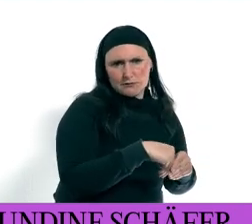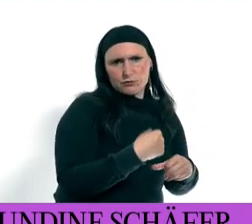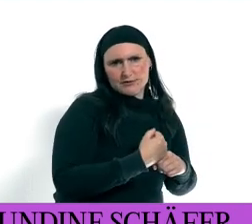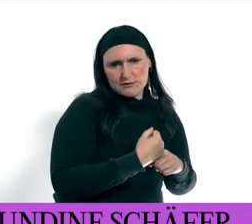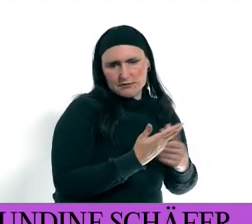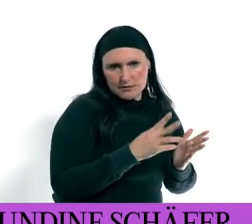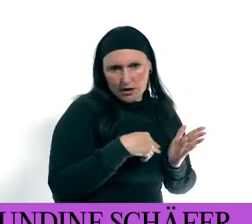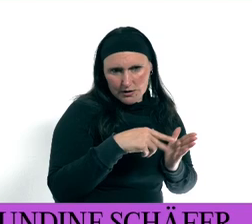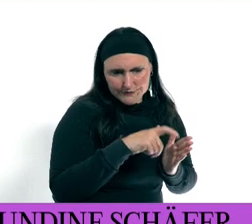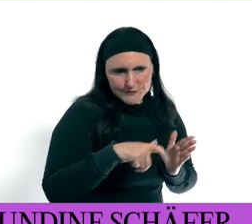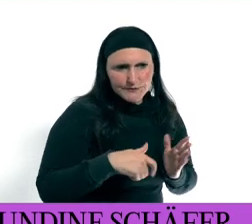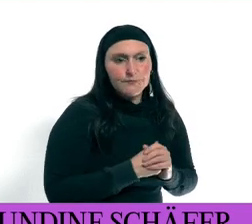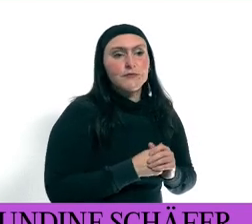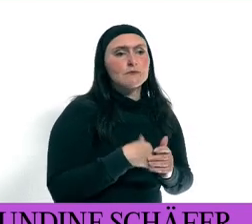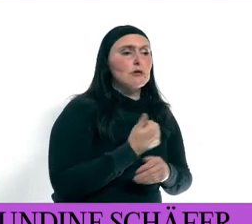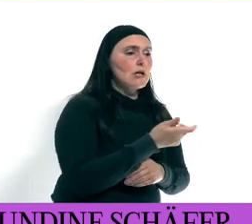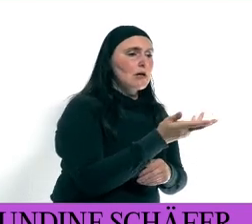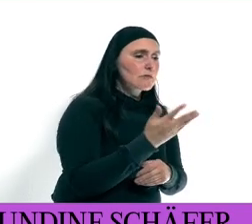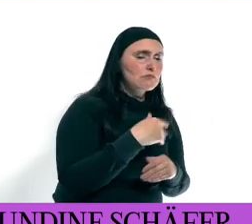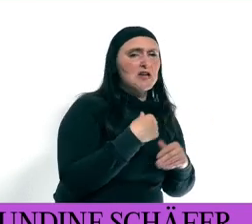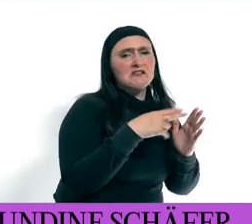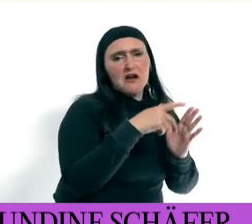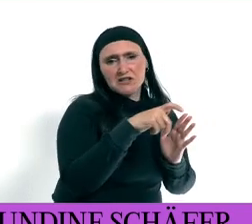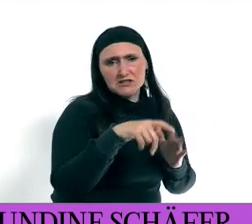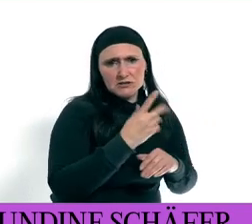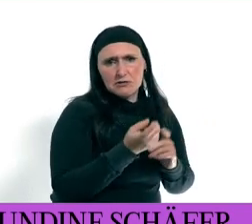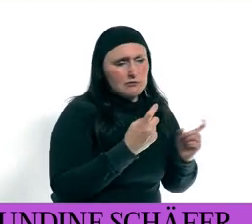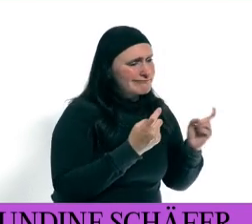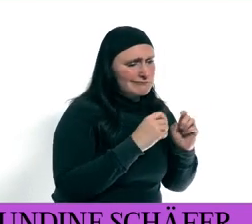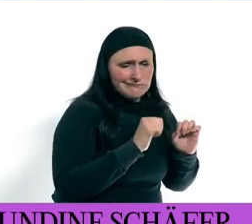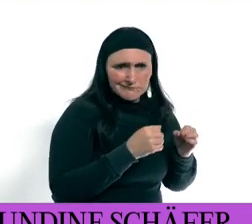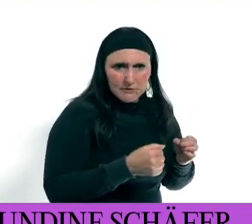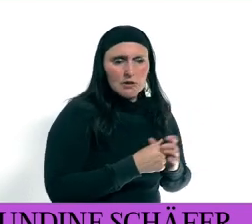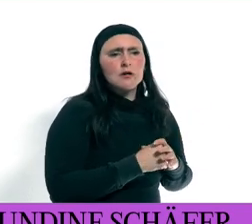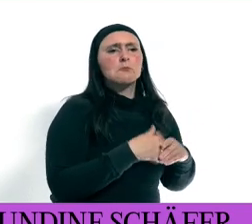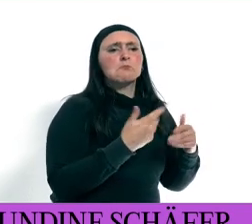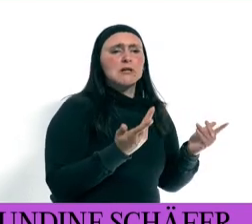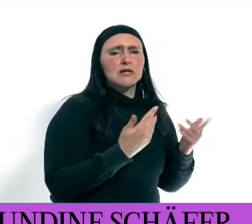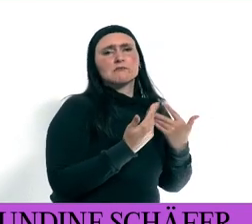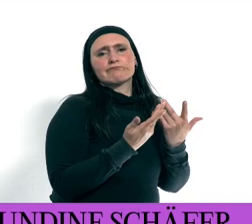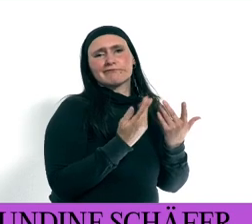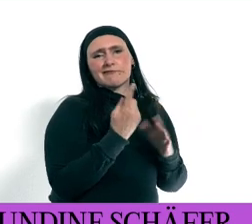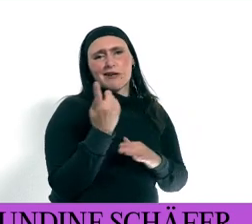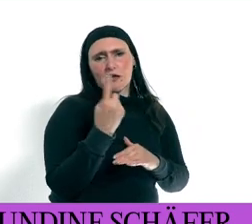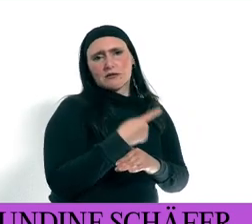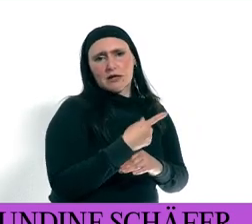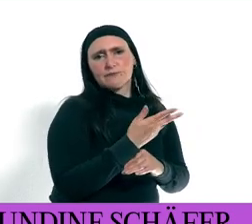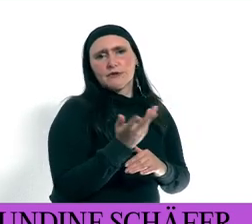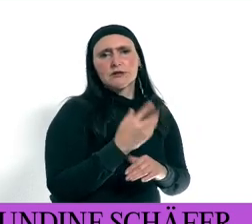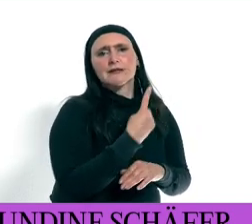intellectual practice. Some of them could not join, some of them had other things. But finally, we ended up with like 16